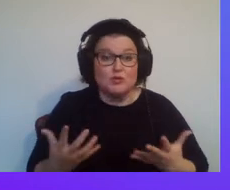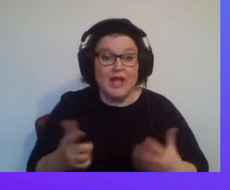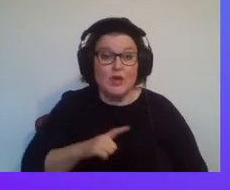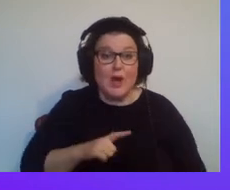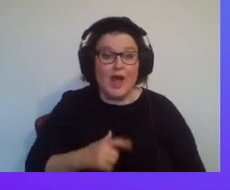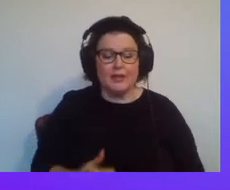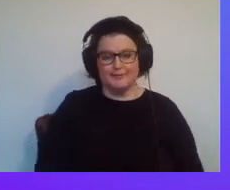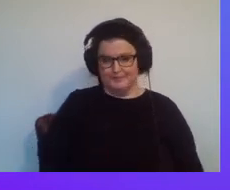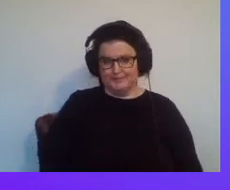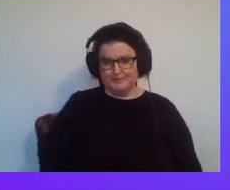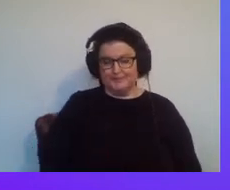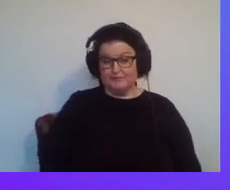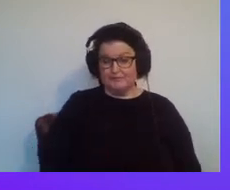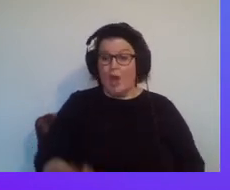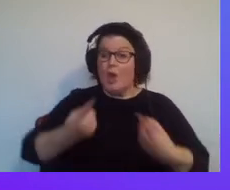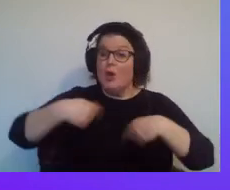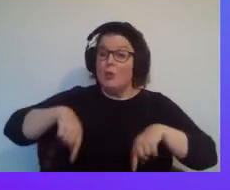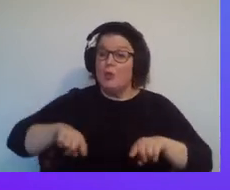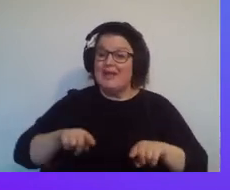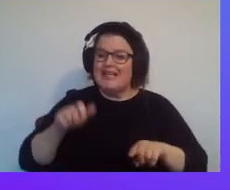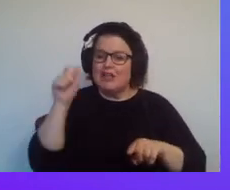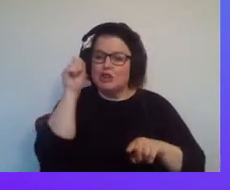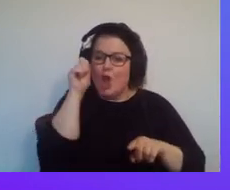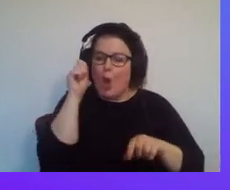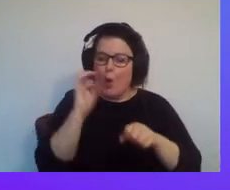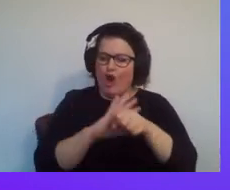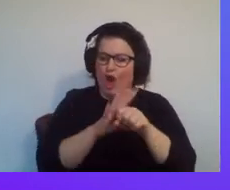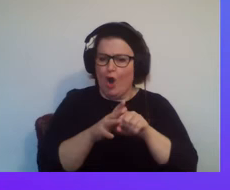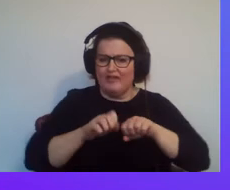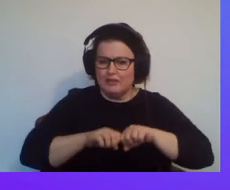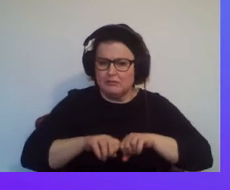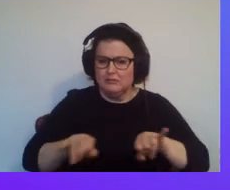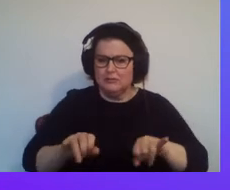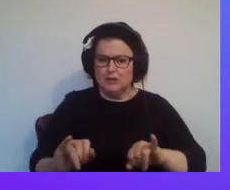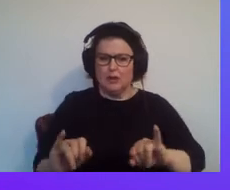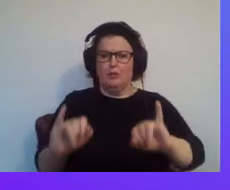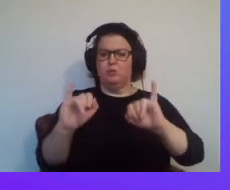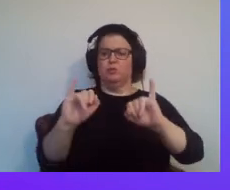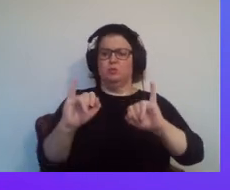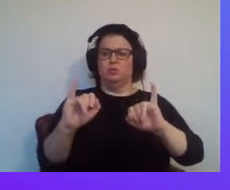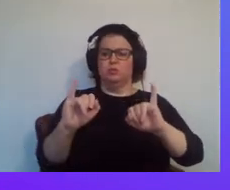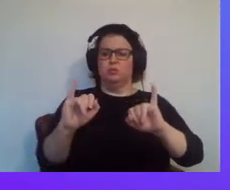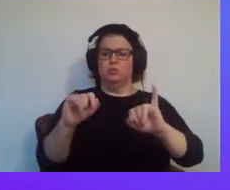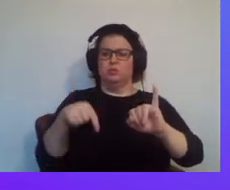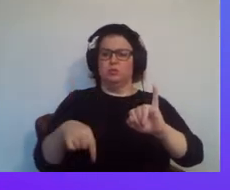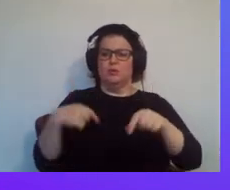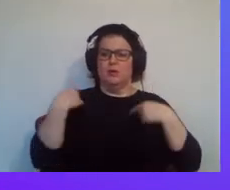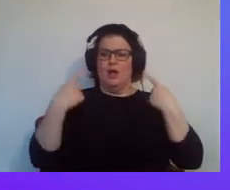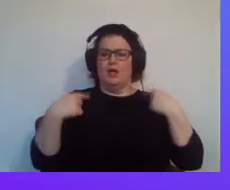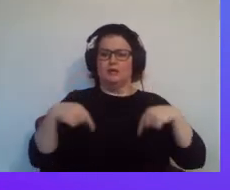that COVID-19 has had a devastating impact in London and across the country and